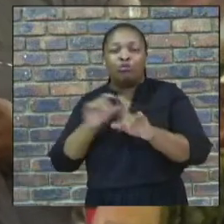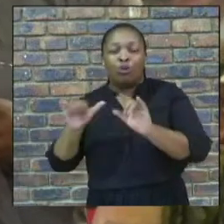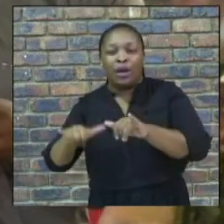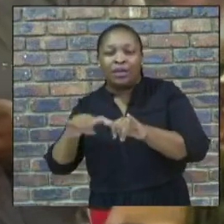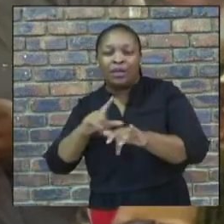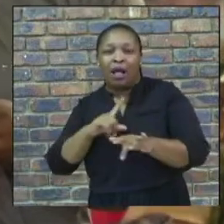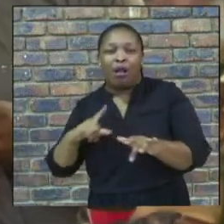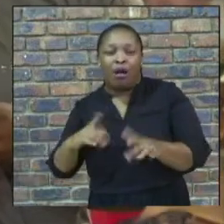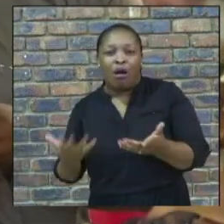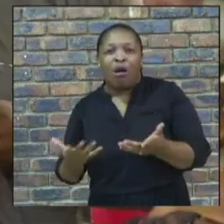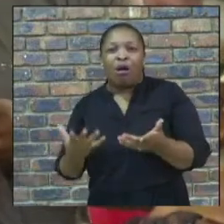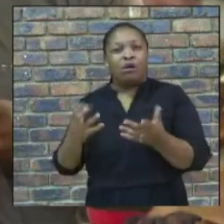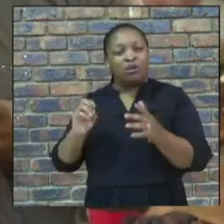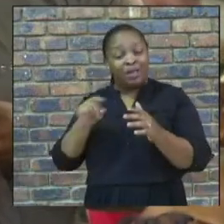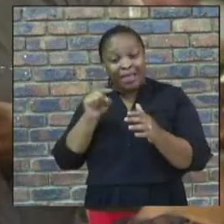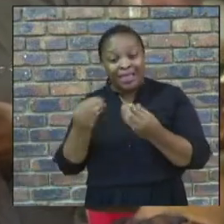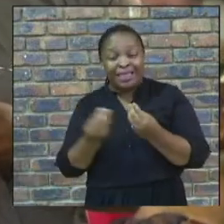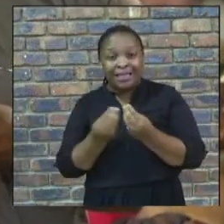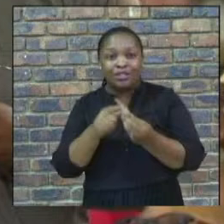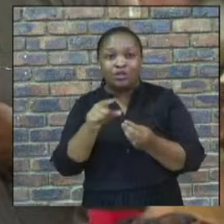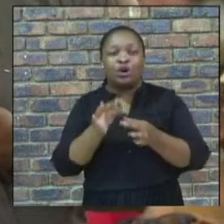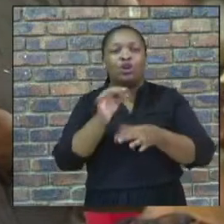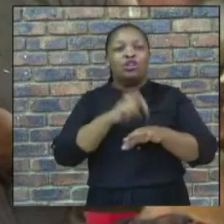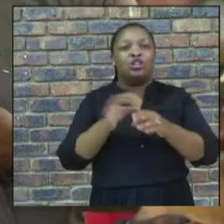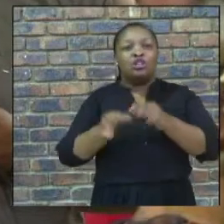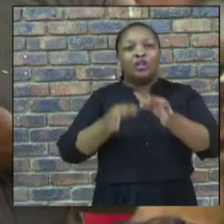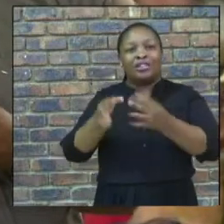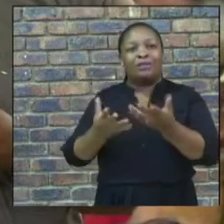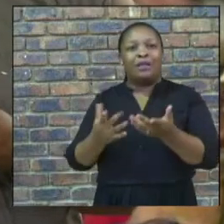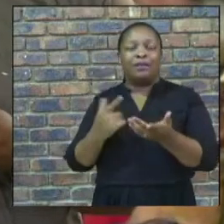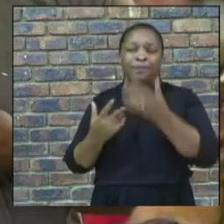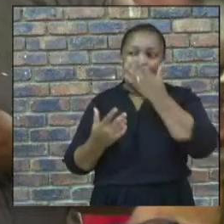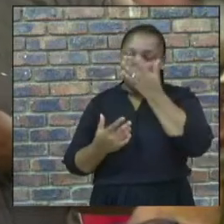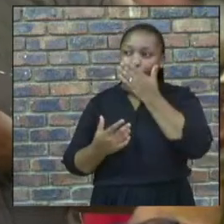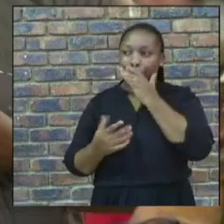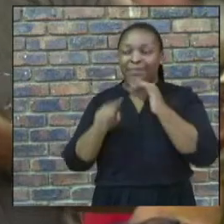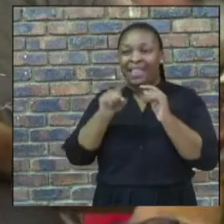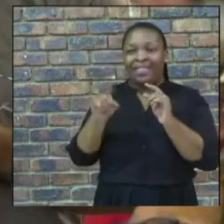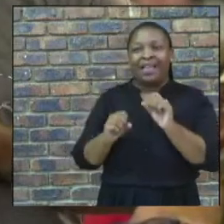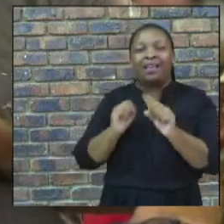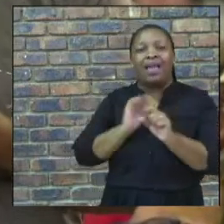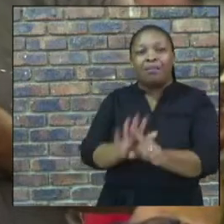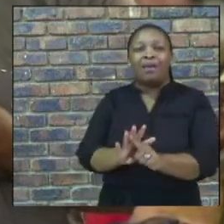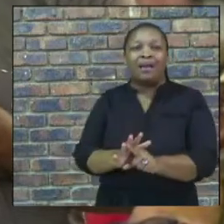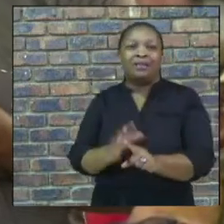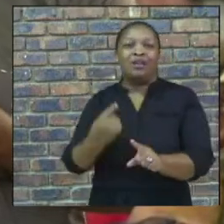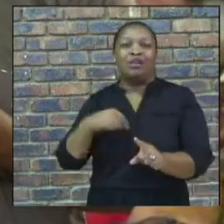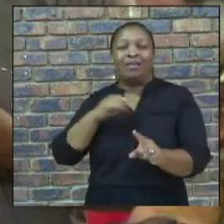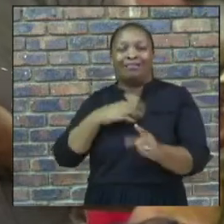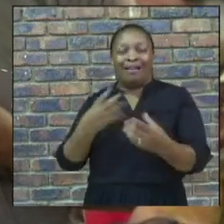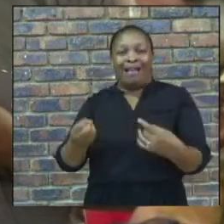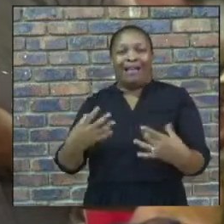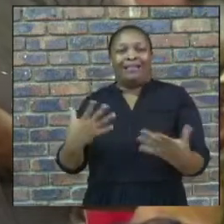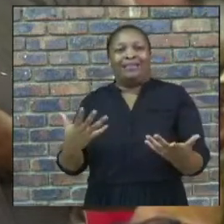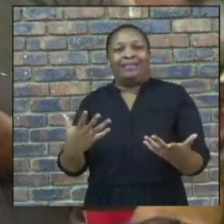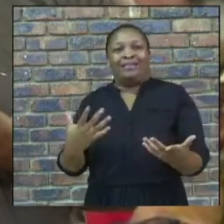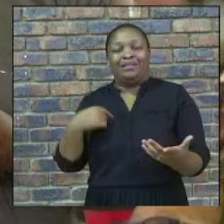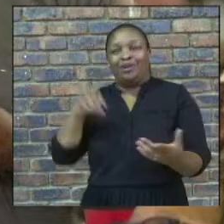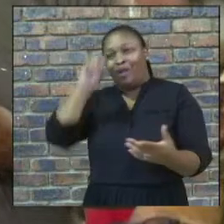been launched last year, speaks on mining, but it doesn't have an impact on giving us the reality, the